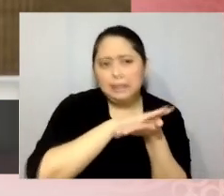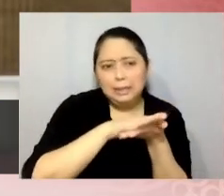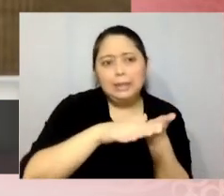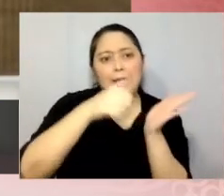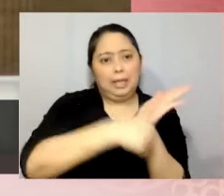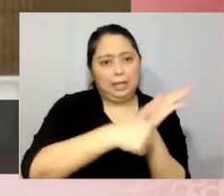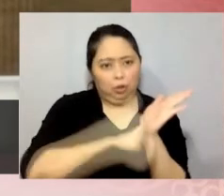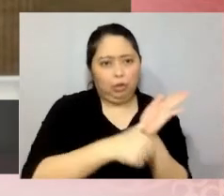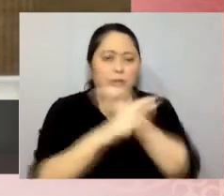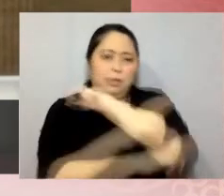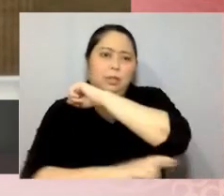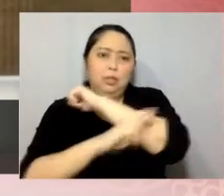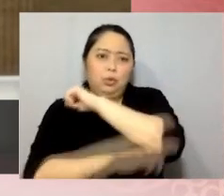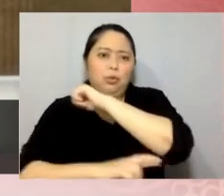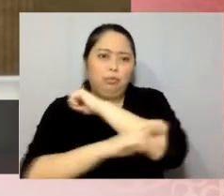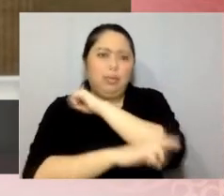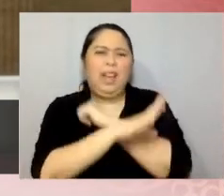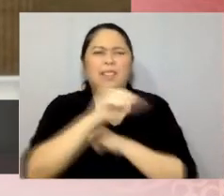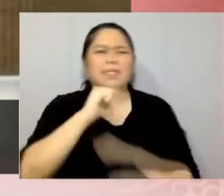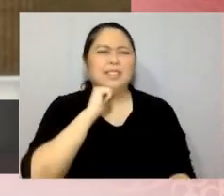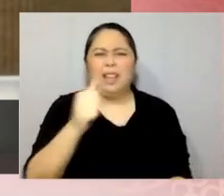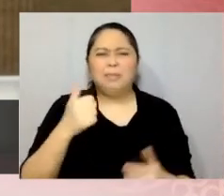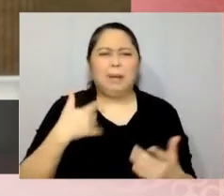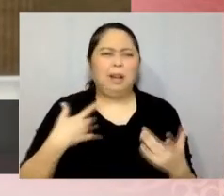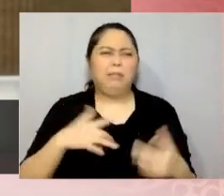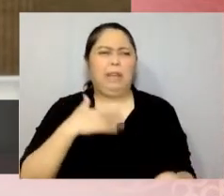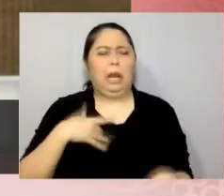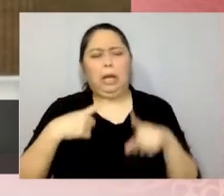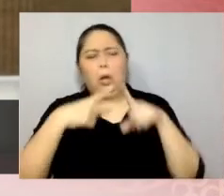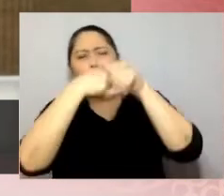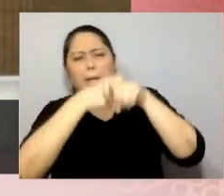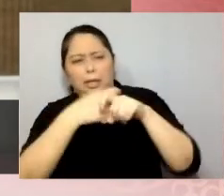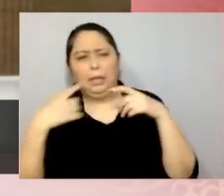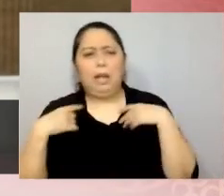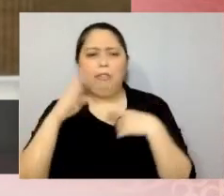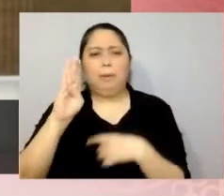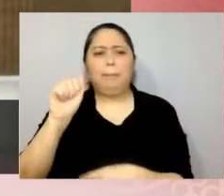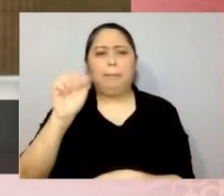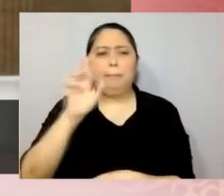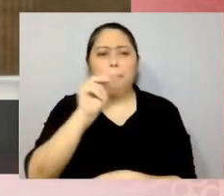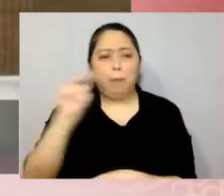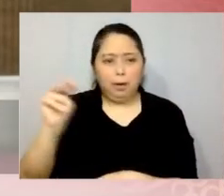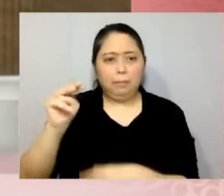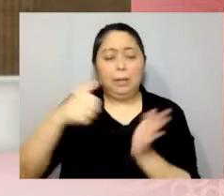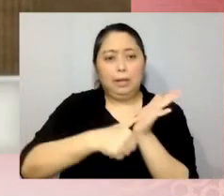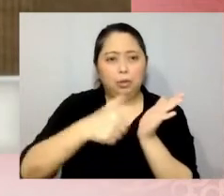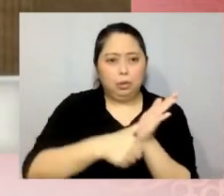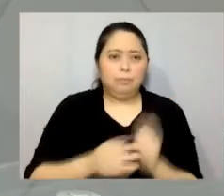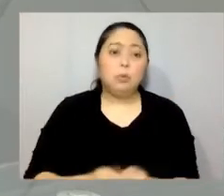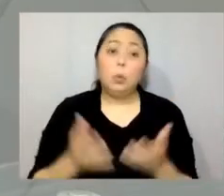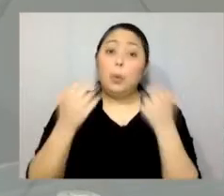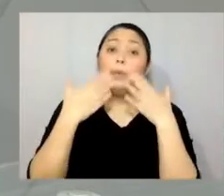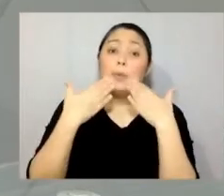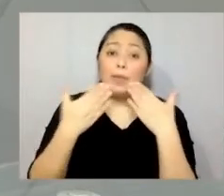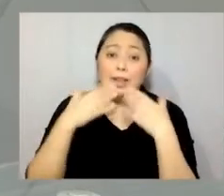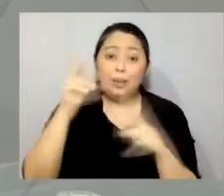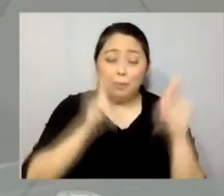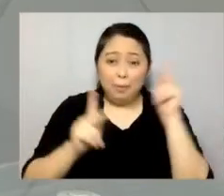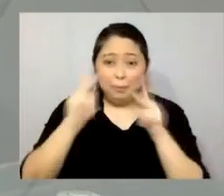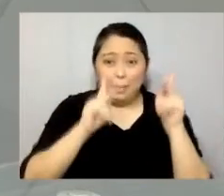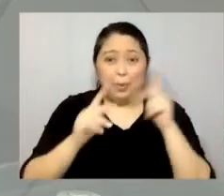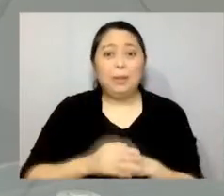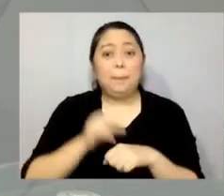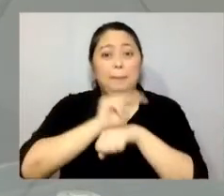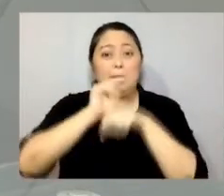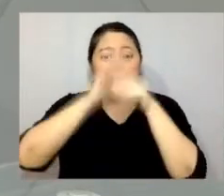elections in the region at hindi na ma-complicate pa nung regional elections in the parliament. We'd like to thank our